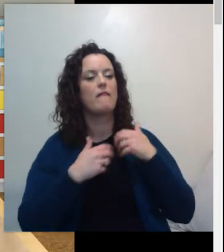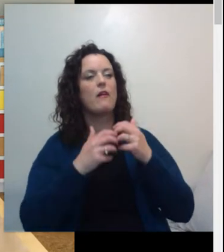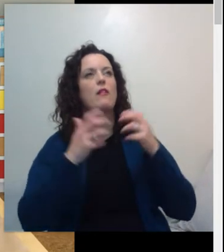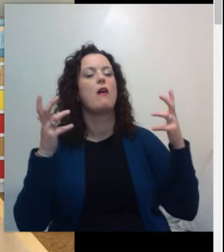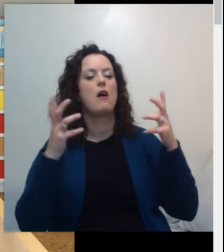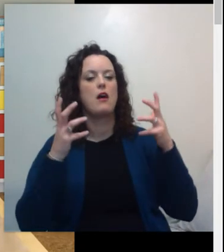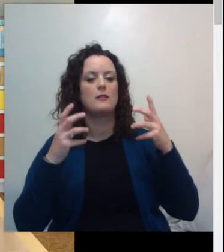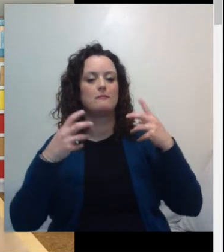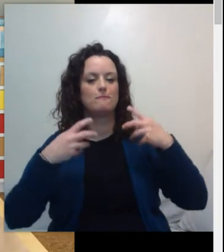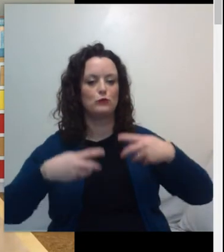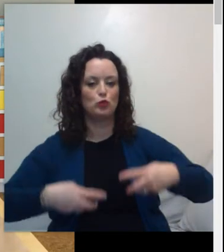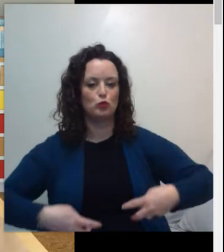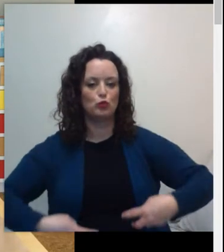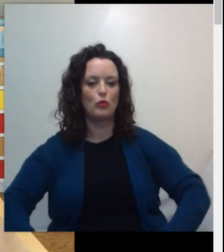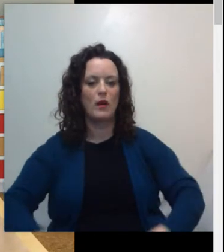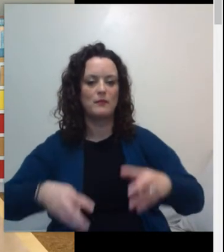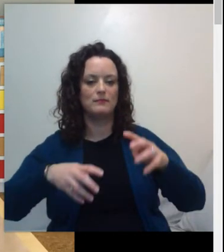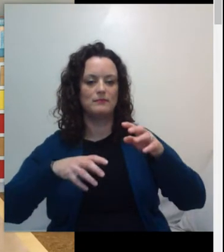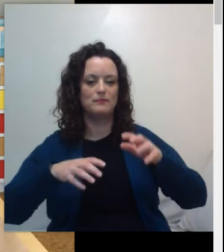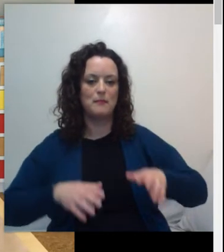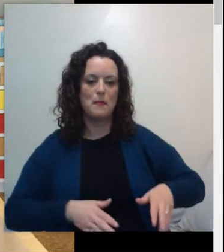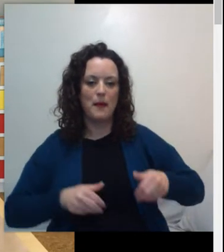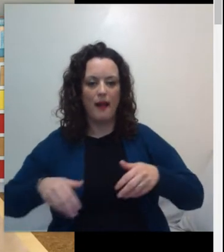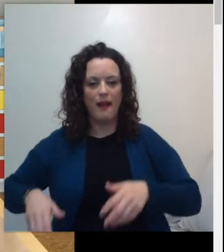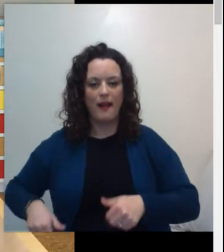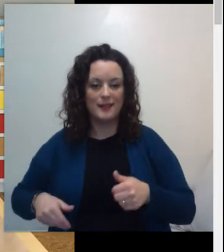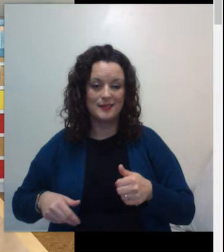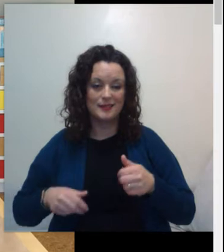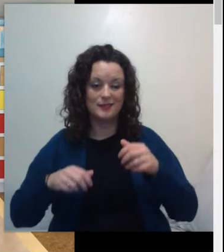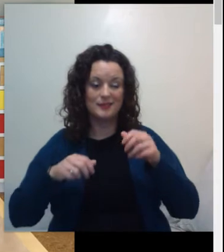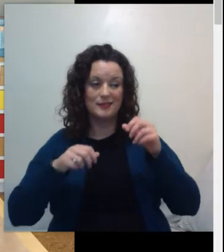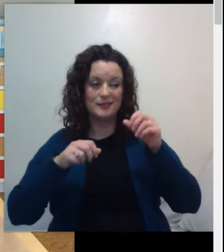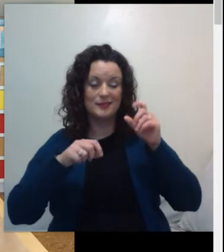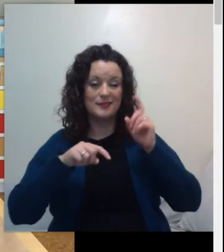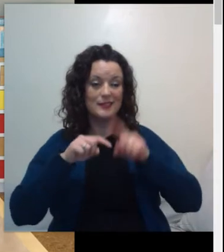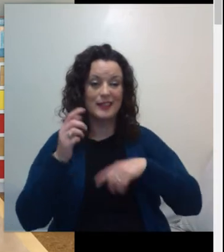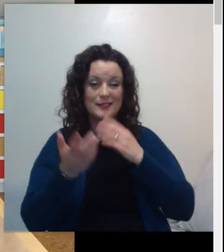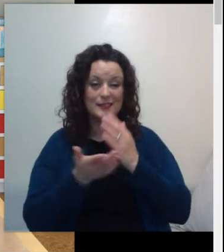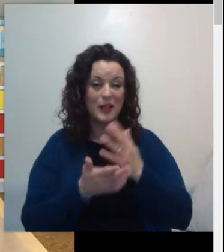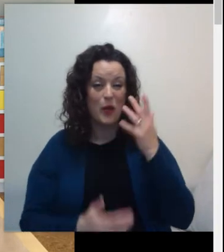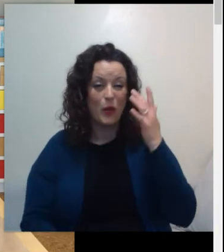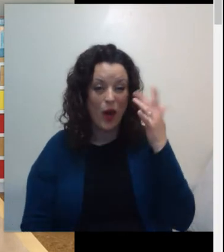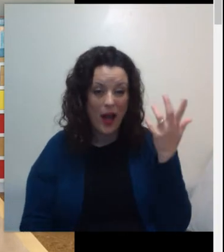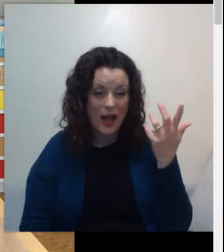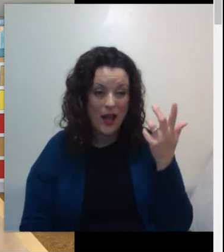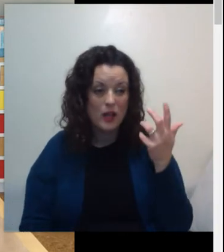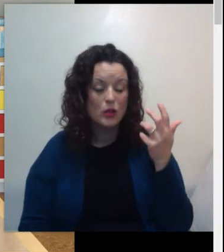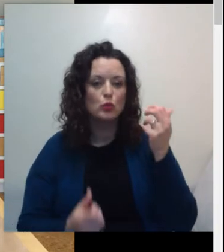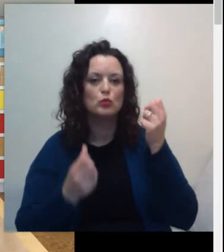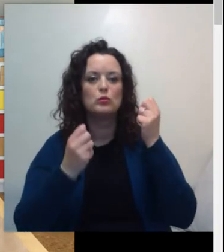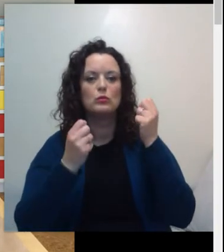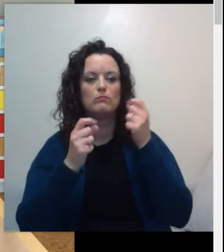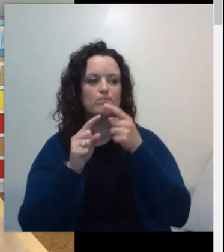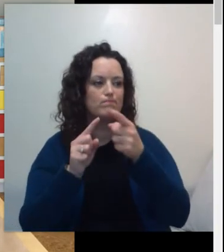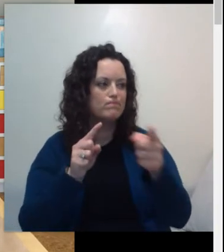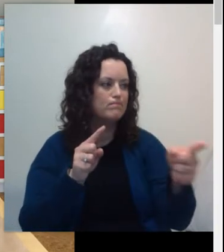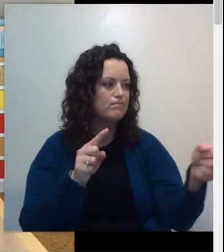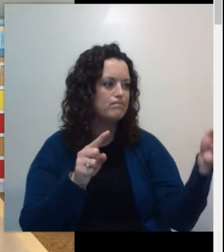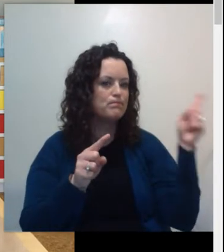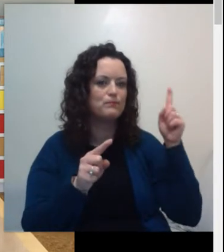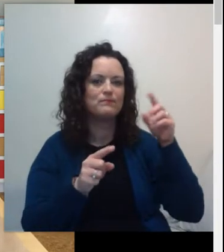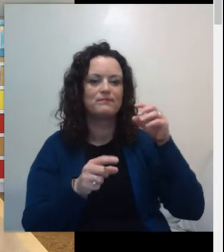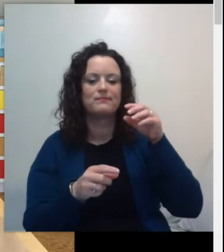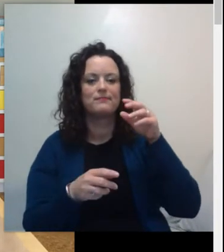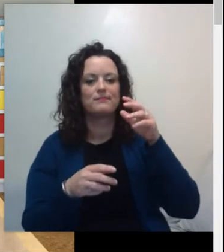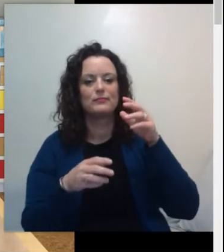pants. There was not much that you could do about it because those were the pants in the pants stores.